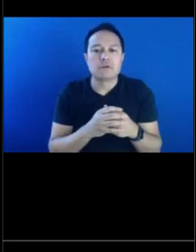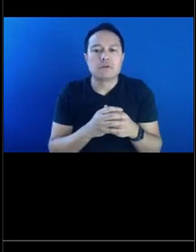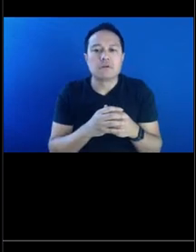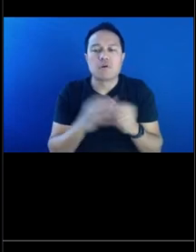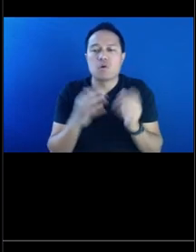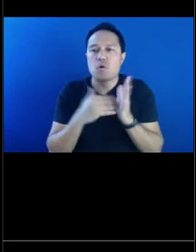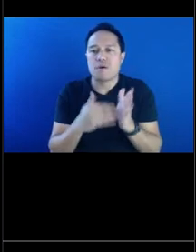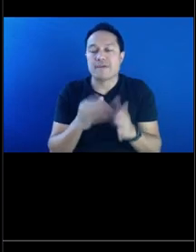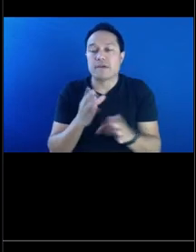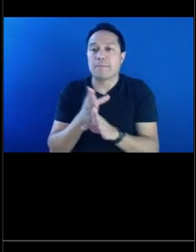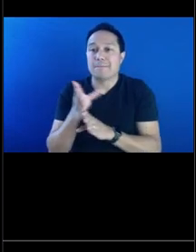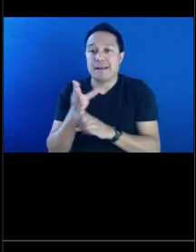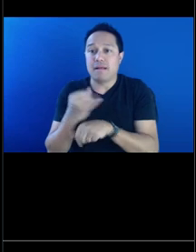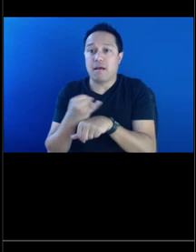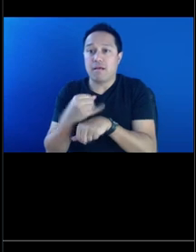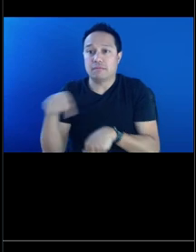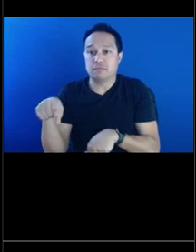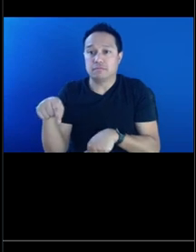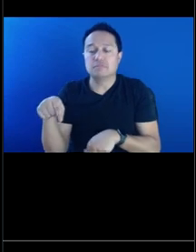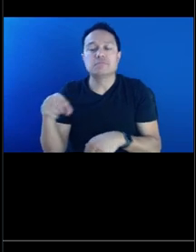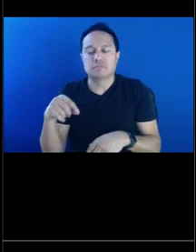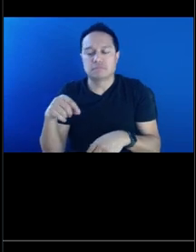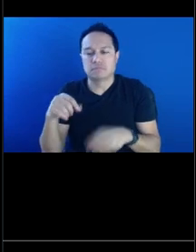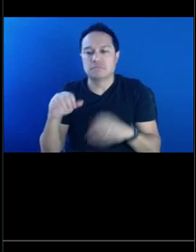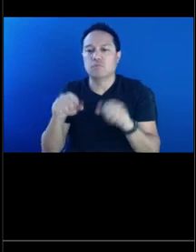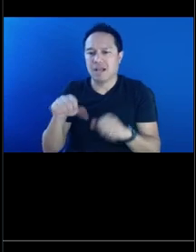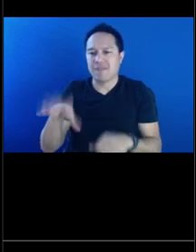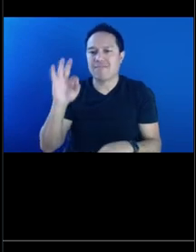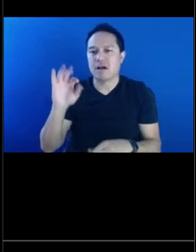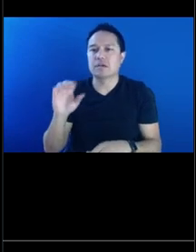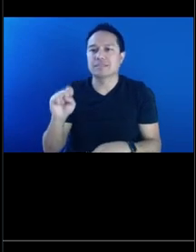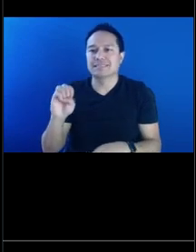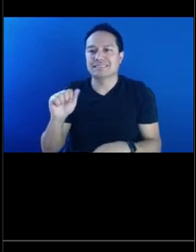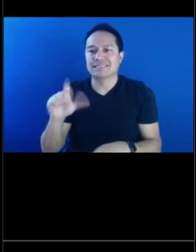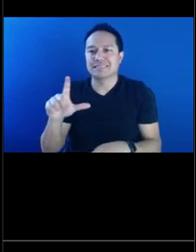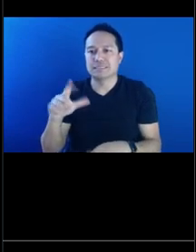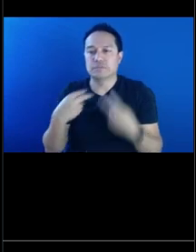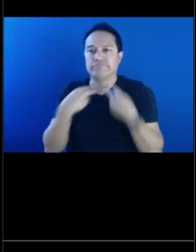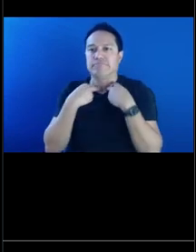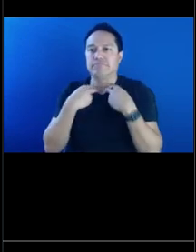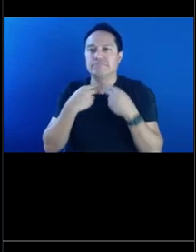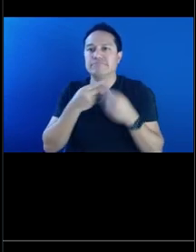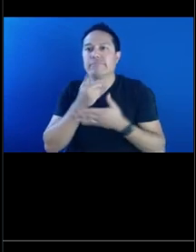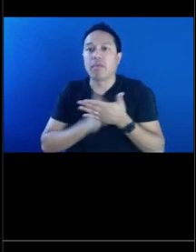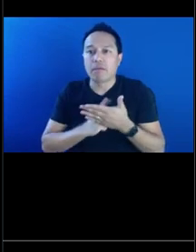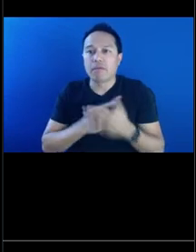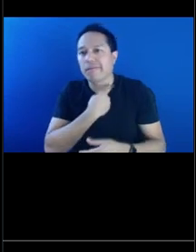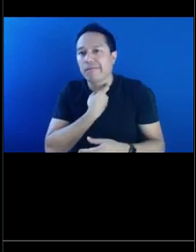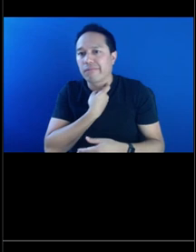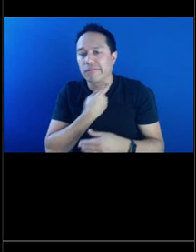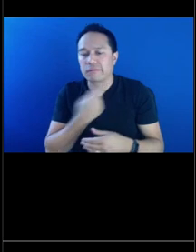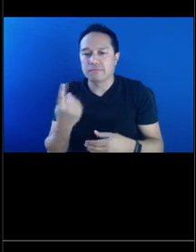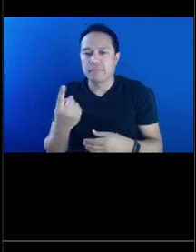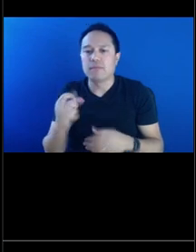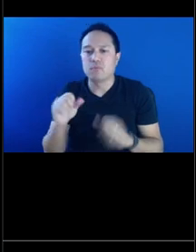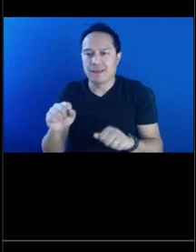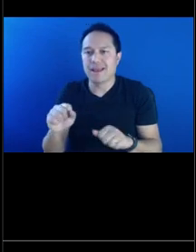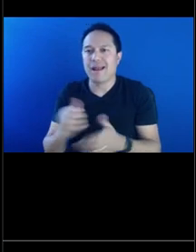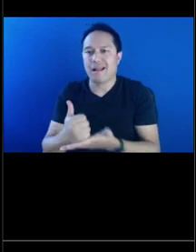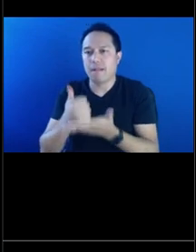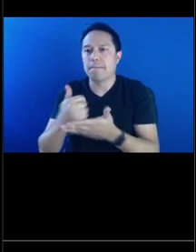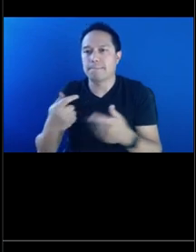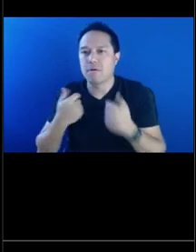Islands, we're able to identify seals that have been hooked and we can remove those hooks. up in the top. This is our team. We've got a net over a